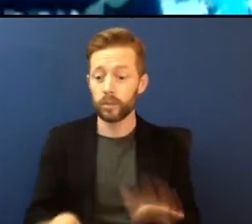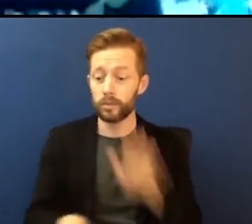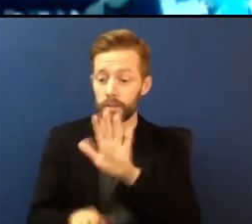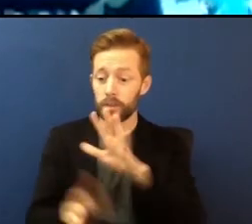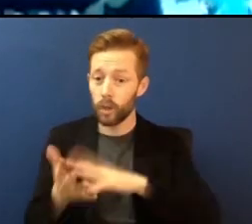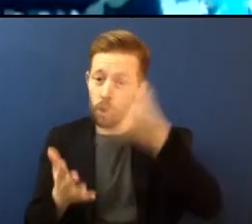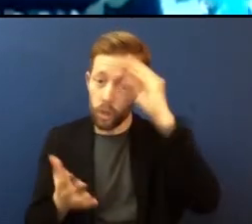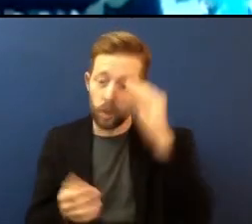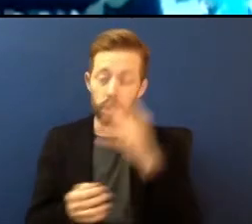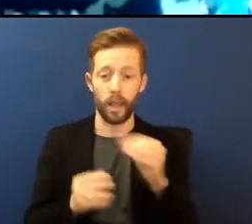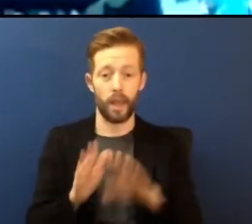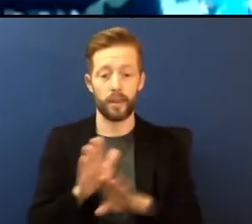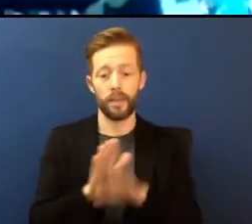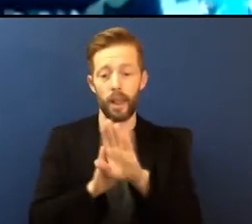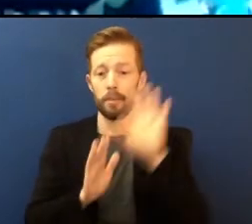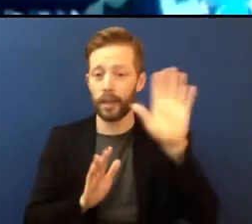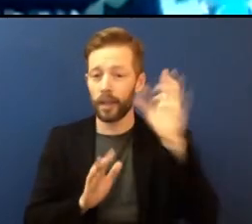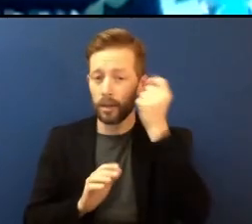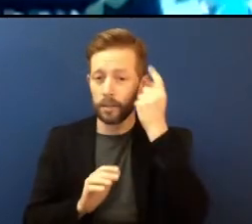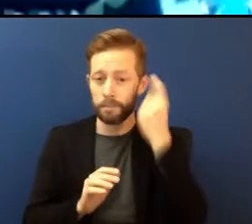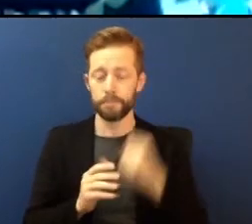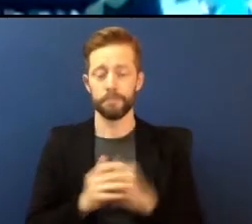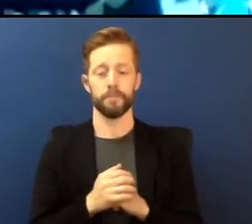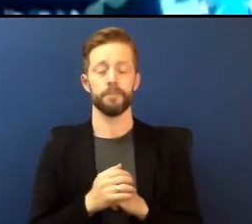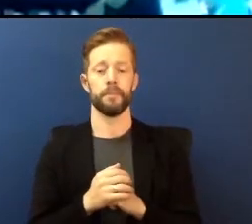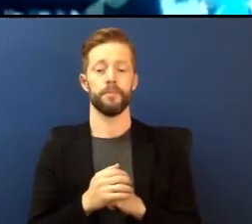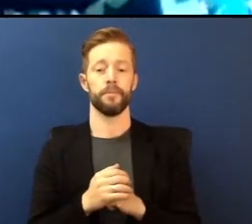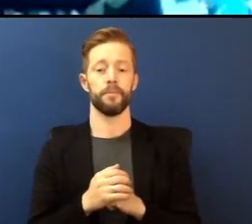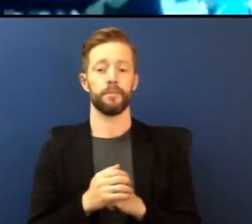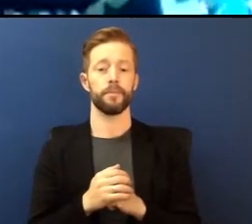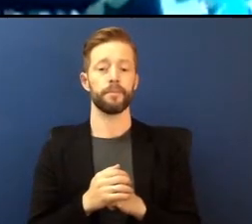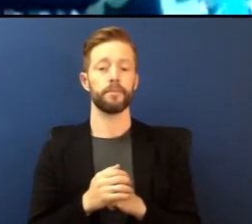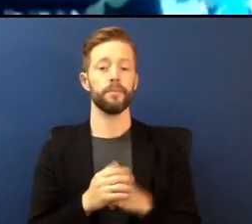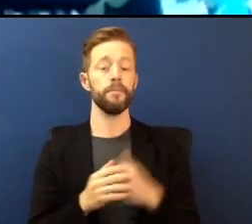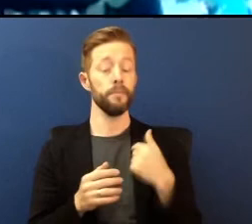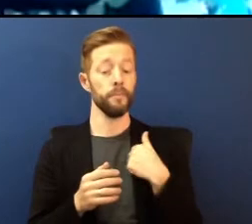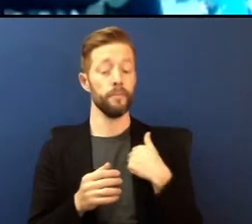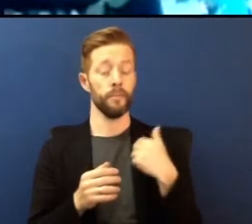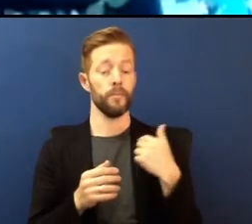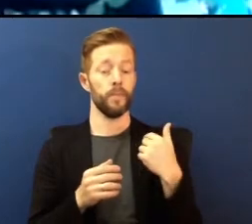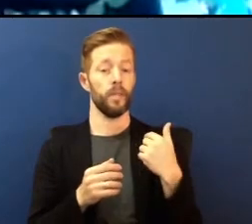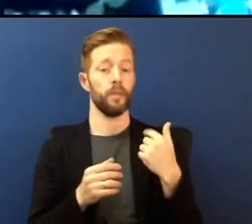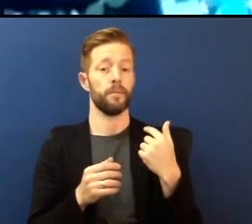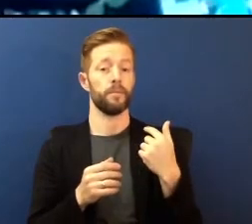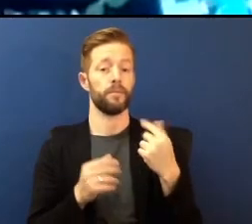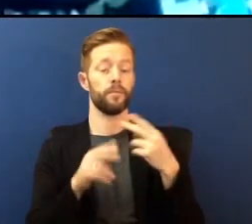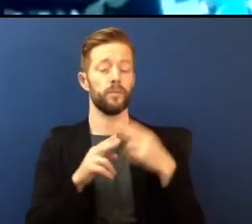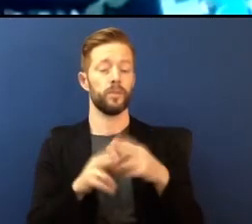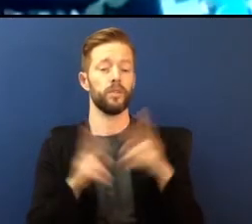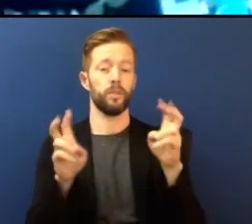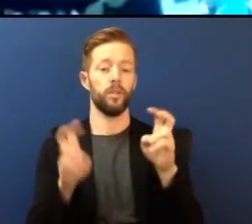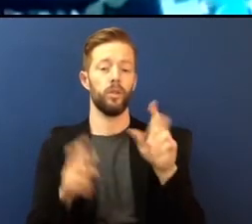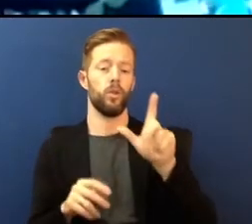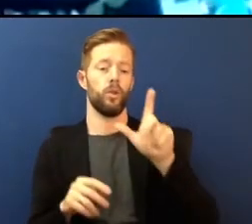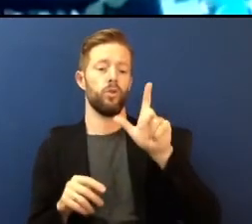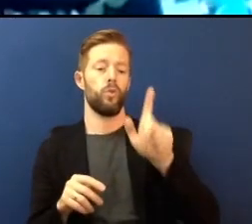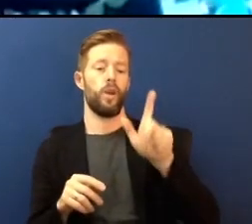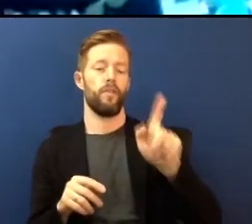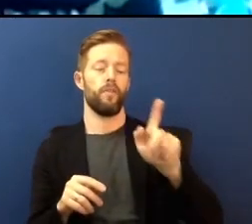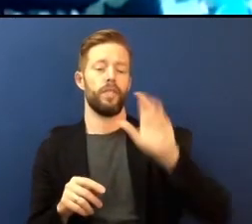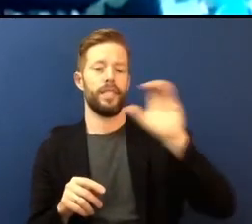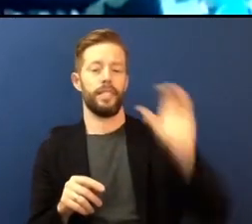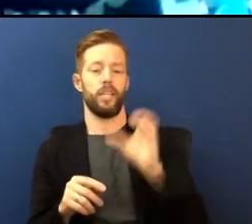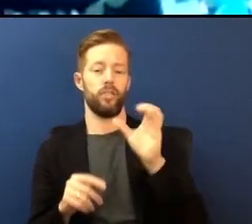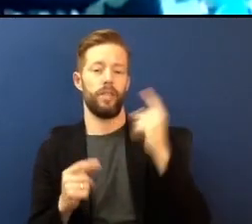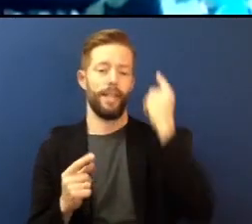for children's learning and developing understanding. There has been a movement recently in developing what are called